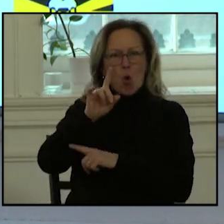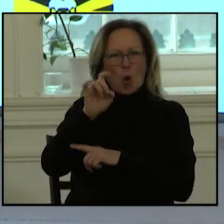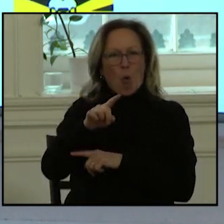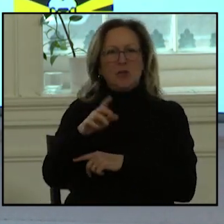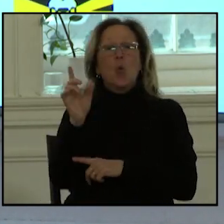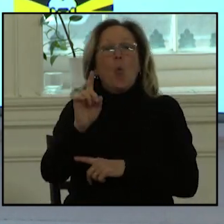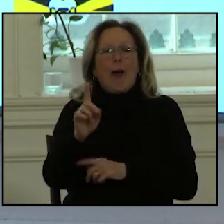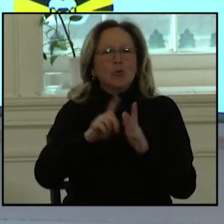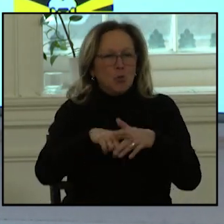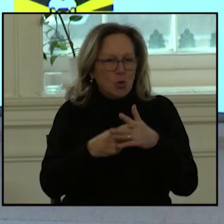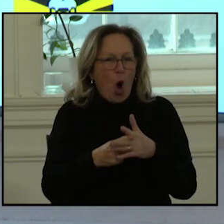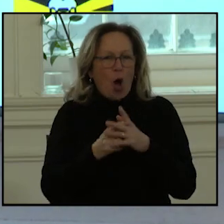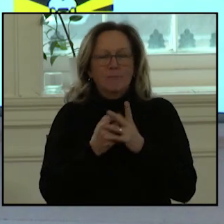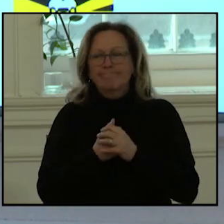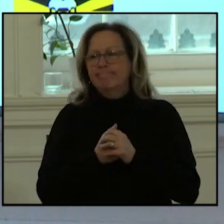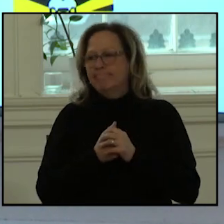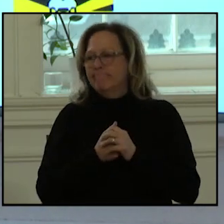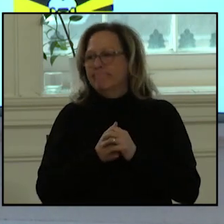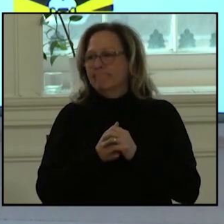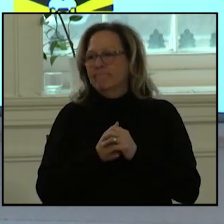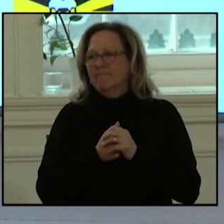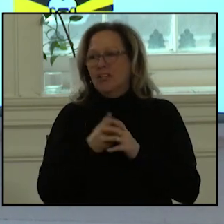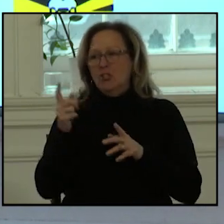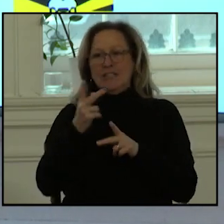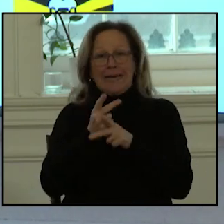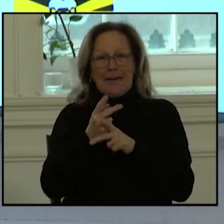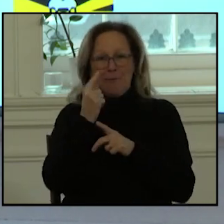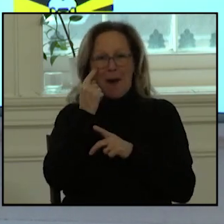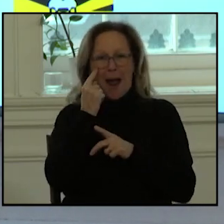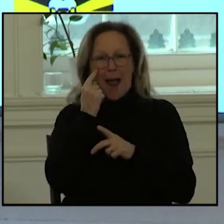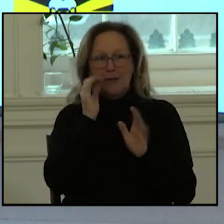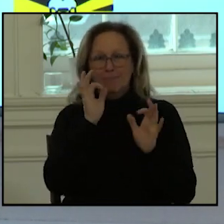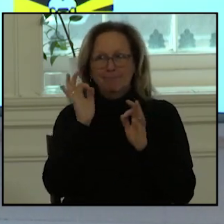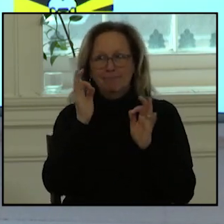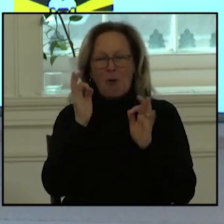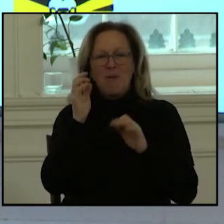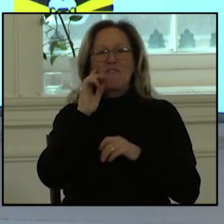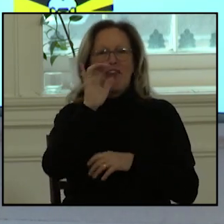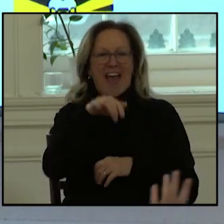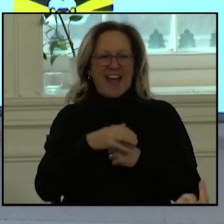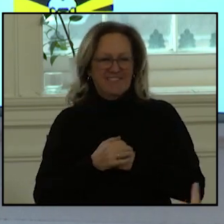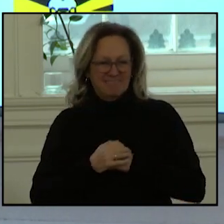example. And just, you know, keep your eyes open for those kinds of things.